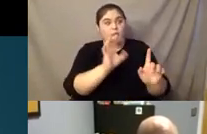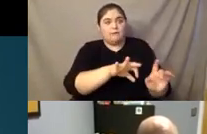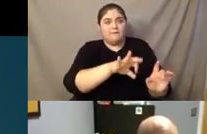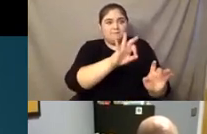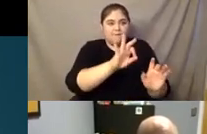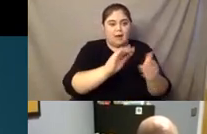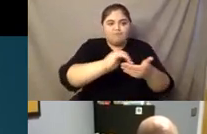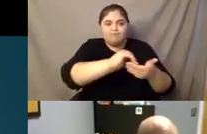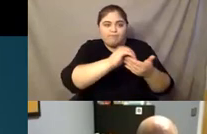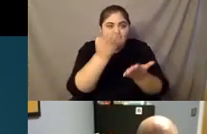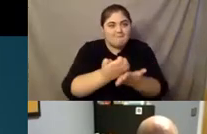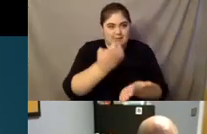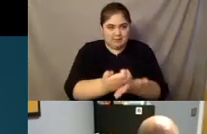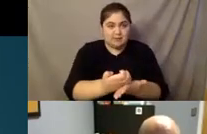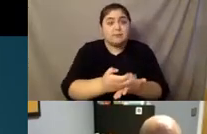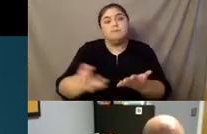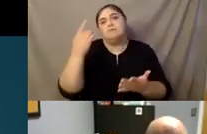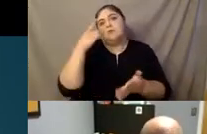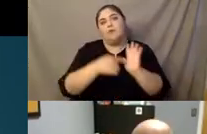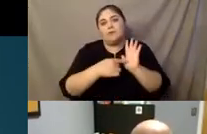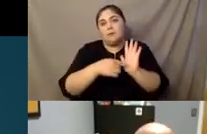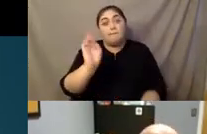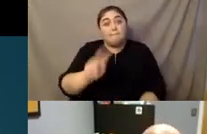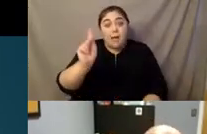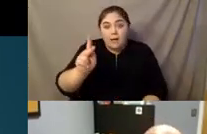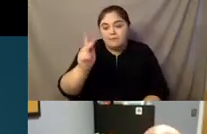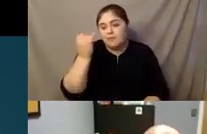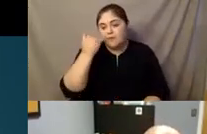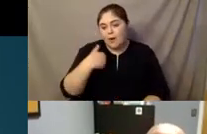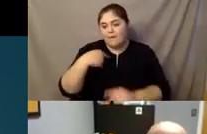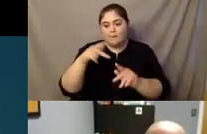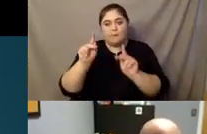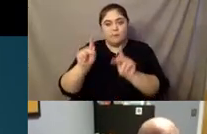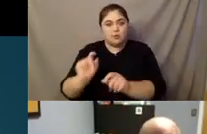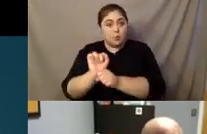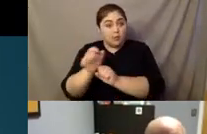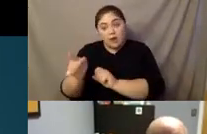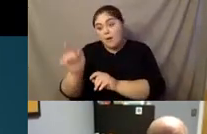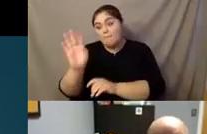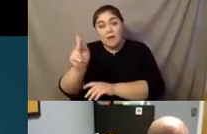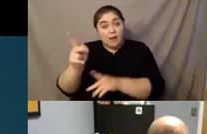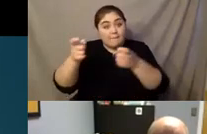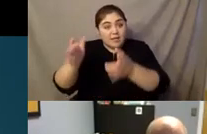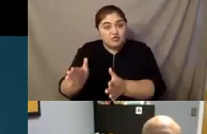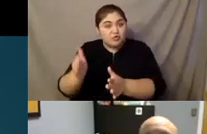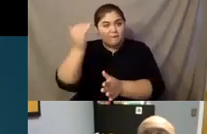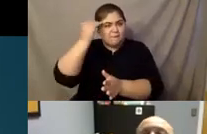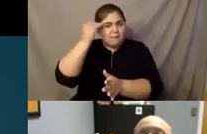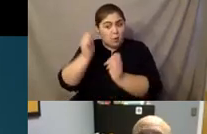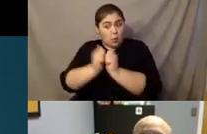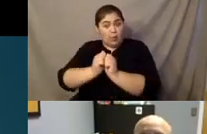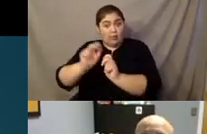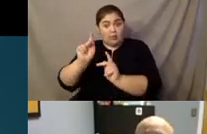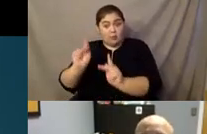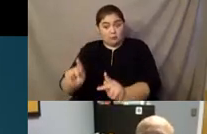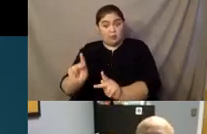well. So with the example of a bank, if you have a teller or a bank manager who's familiar with your victim and also